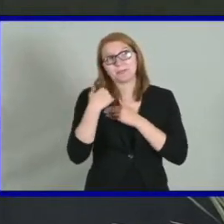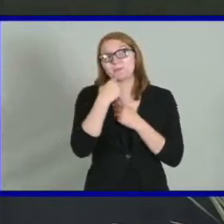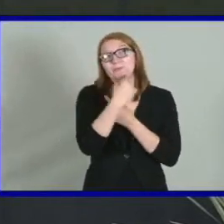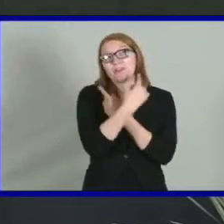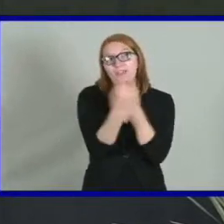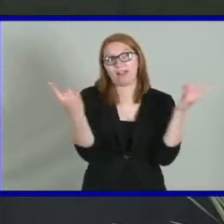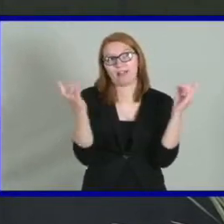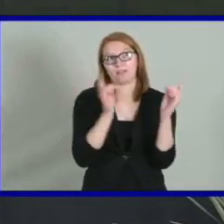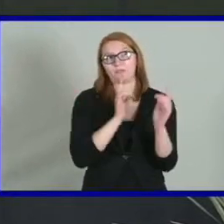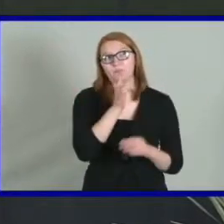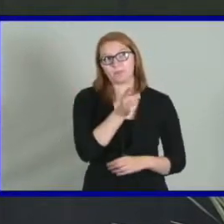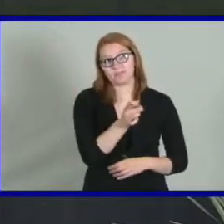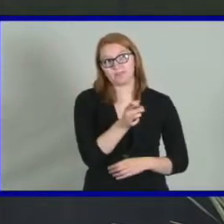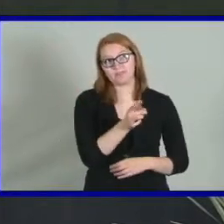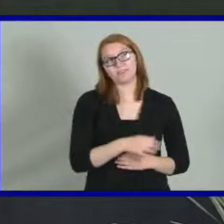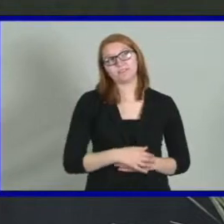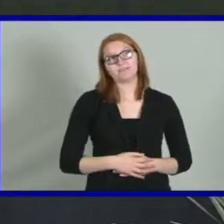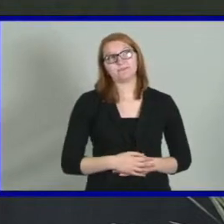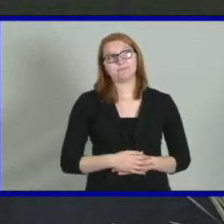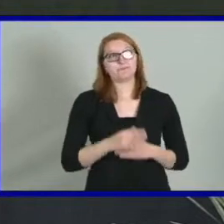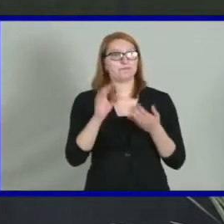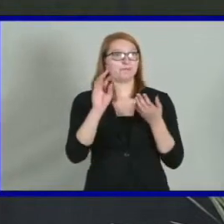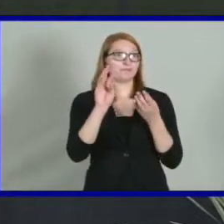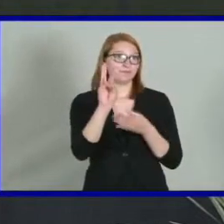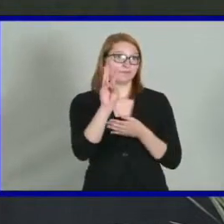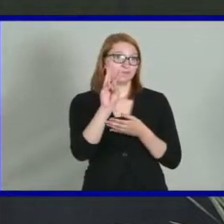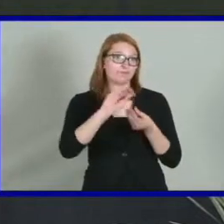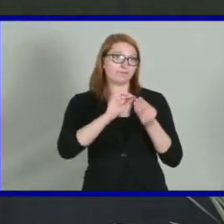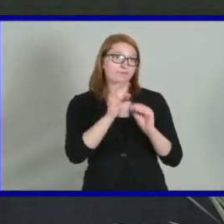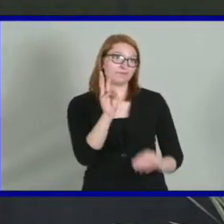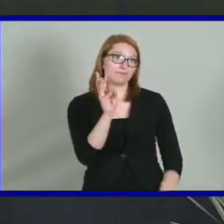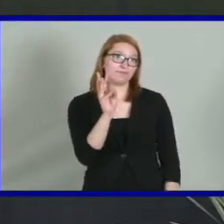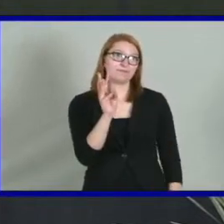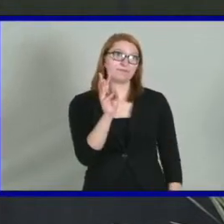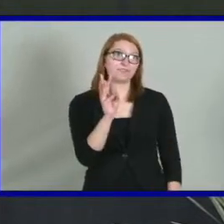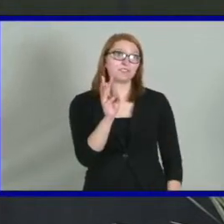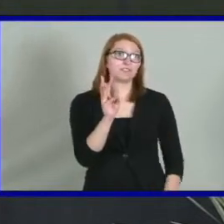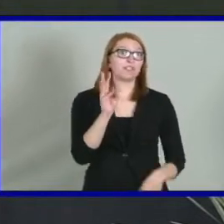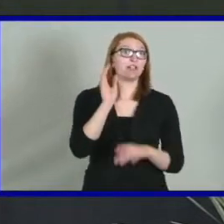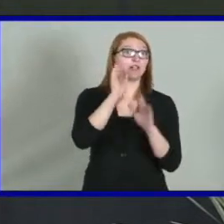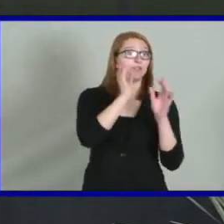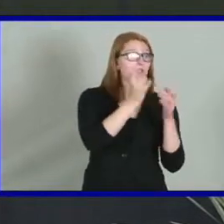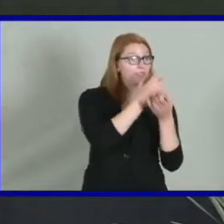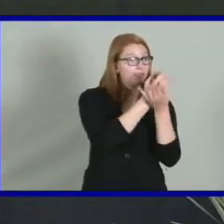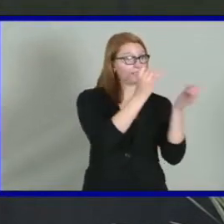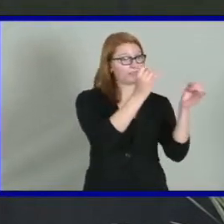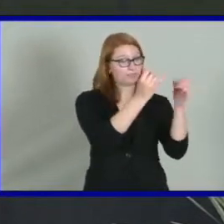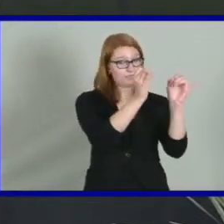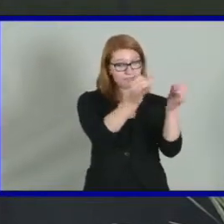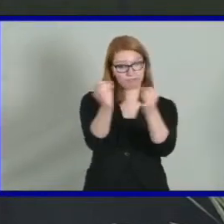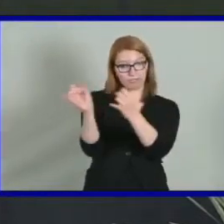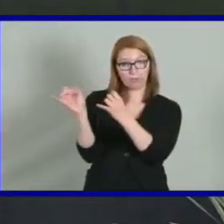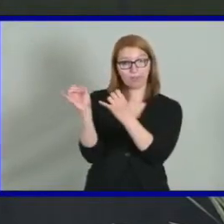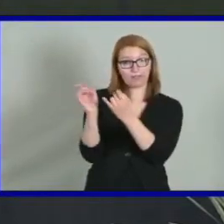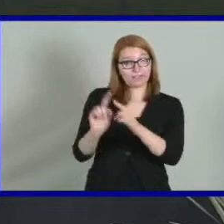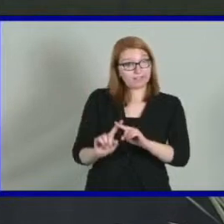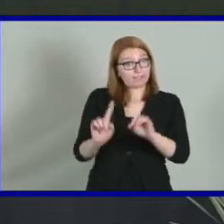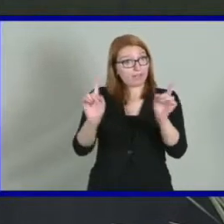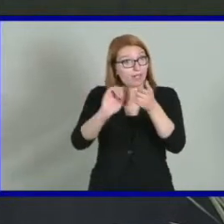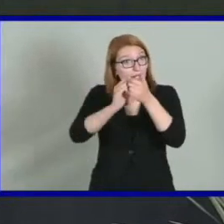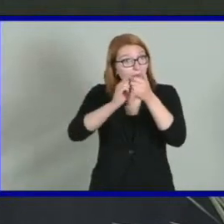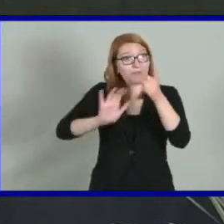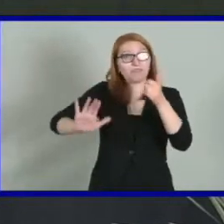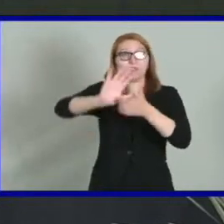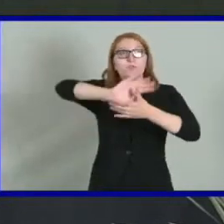Number six, what makes people unique are their stories. You find these stories in